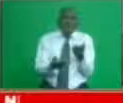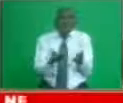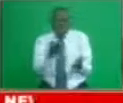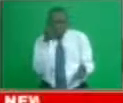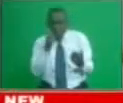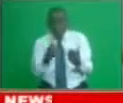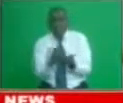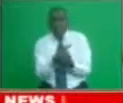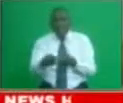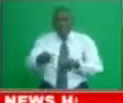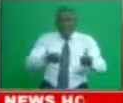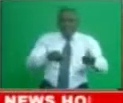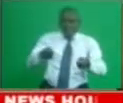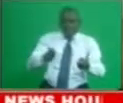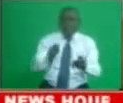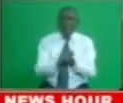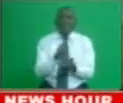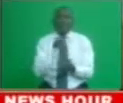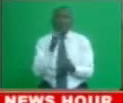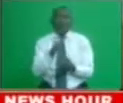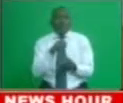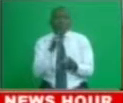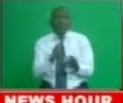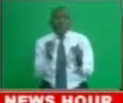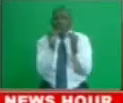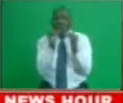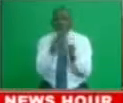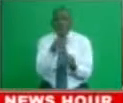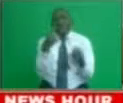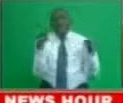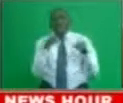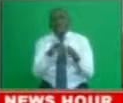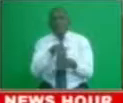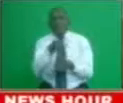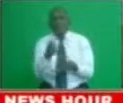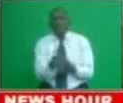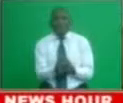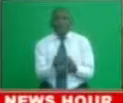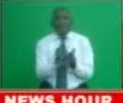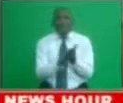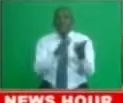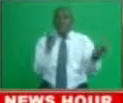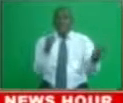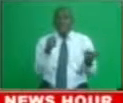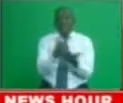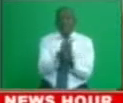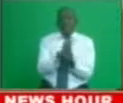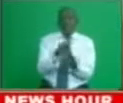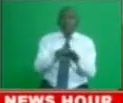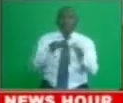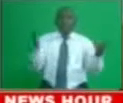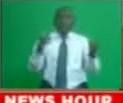because his administration does not sweep their occurrence under the carpet but thrust them into